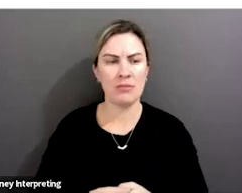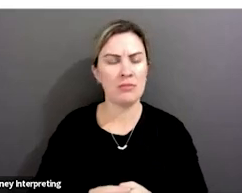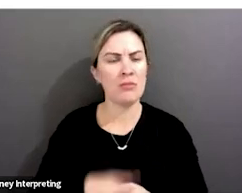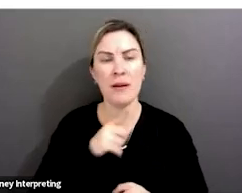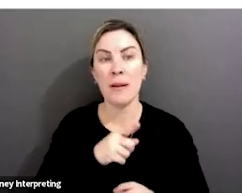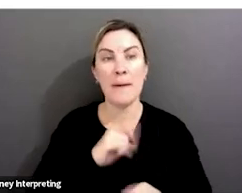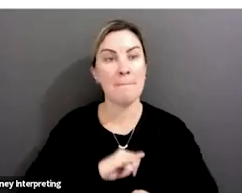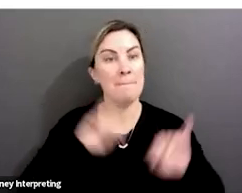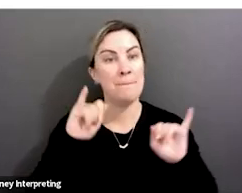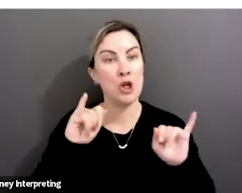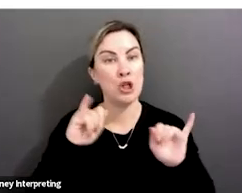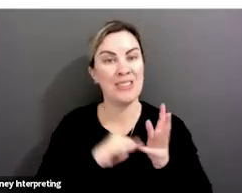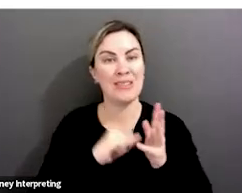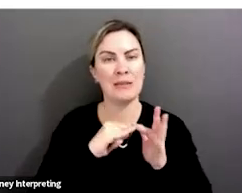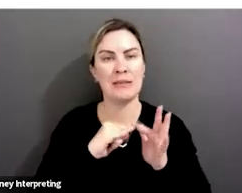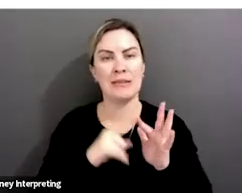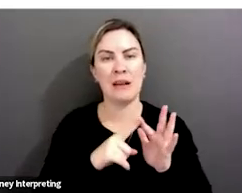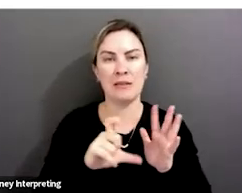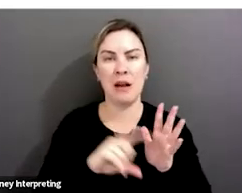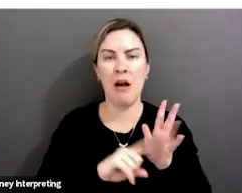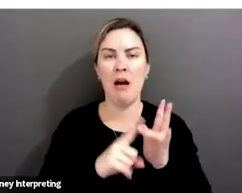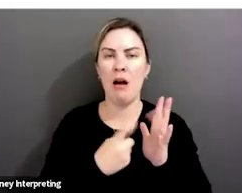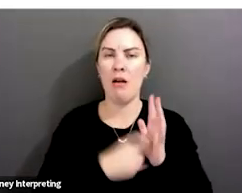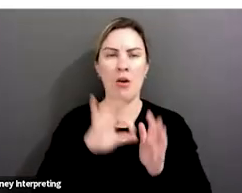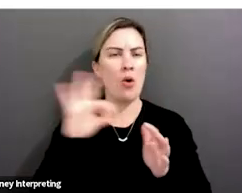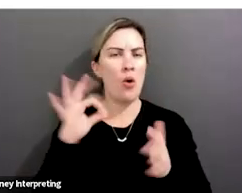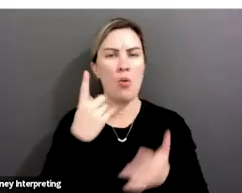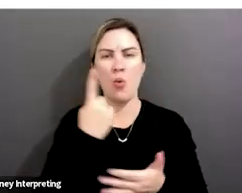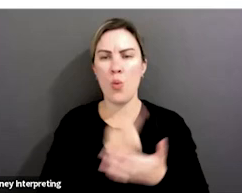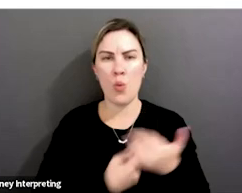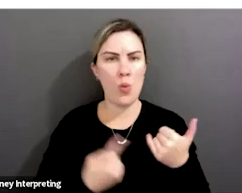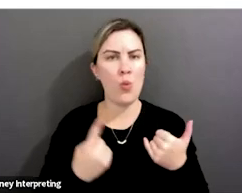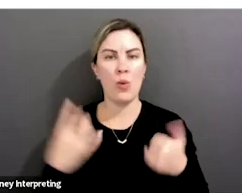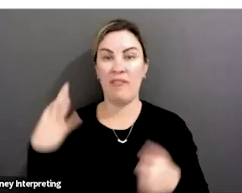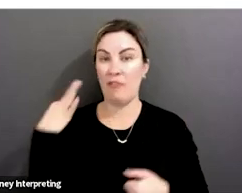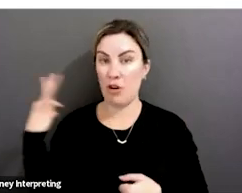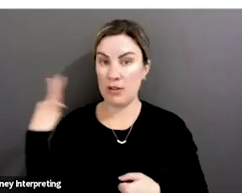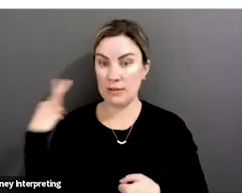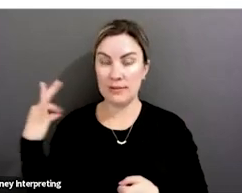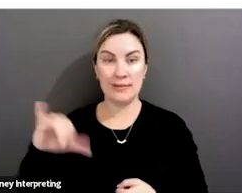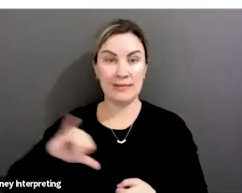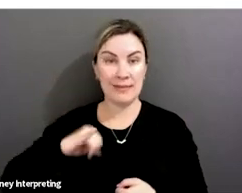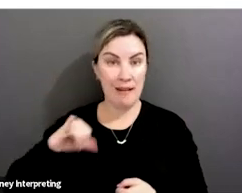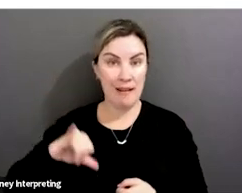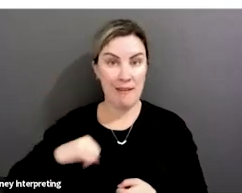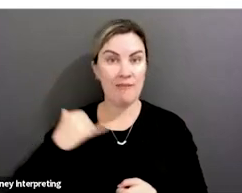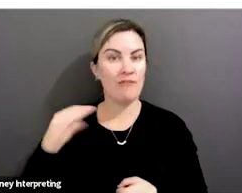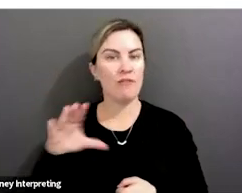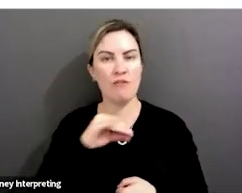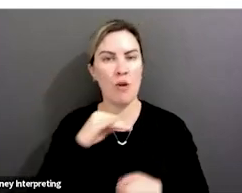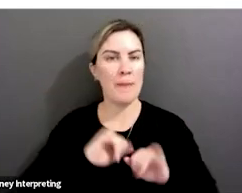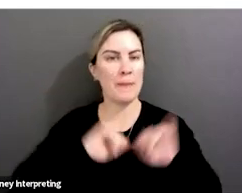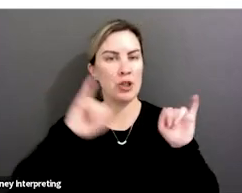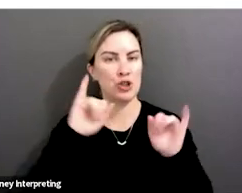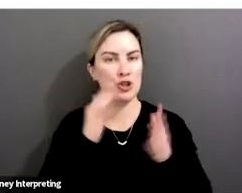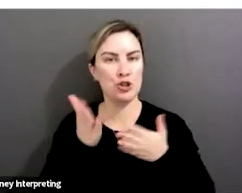also includes, not only includes, I should say, volunteers and staff of the